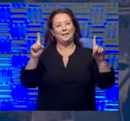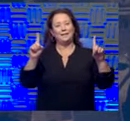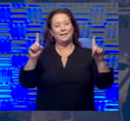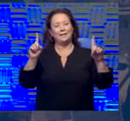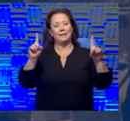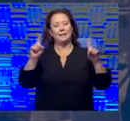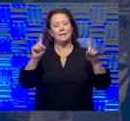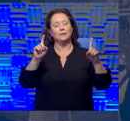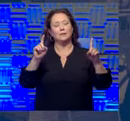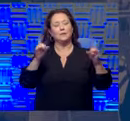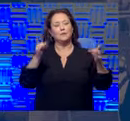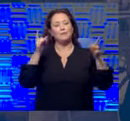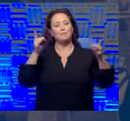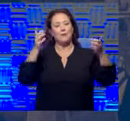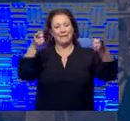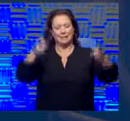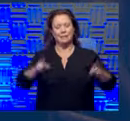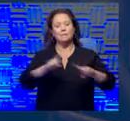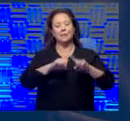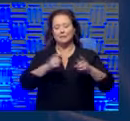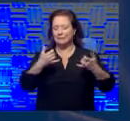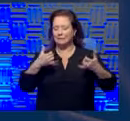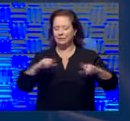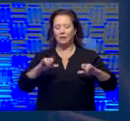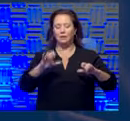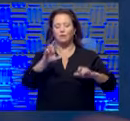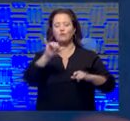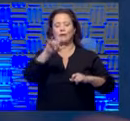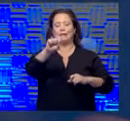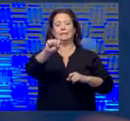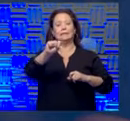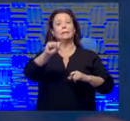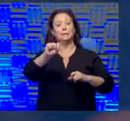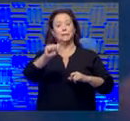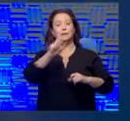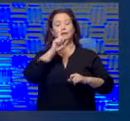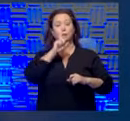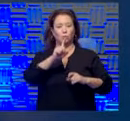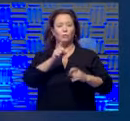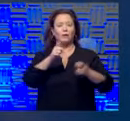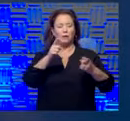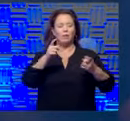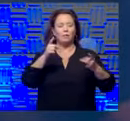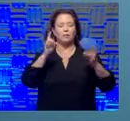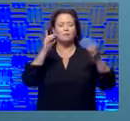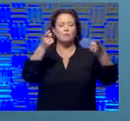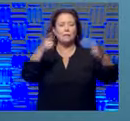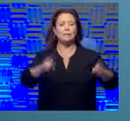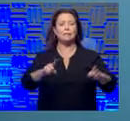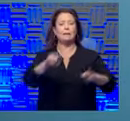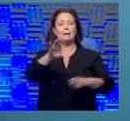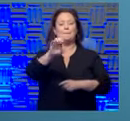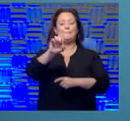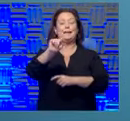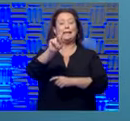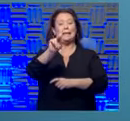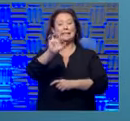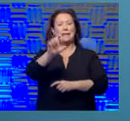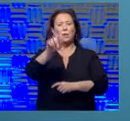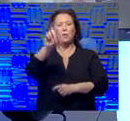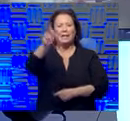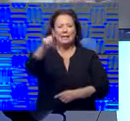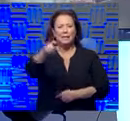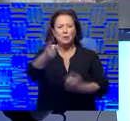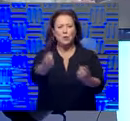of crisis, but a crisis nonetheless. So we're eager to see Kansas City respond. We need you. We